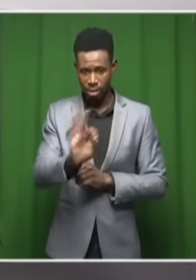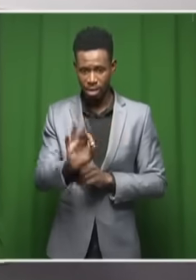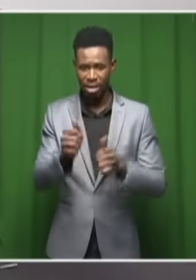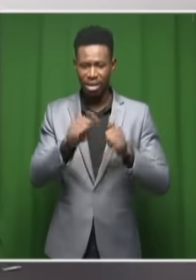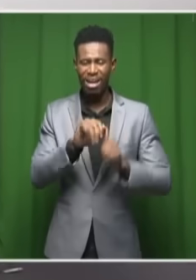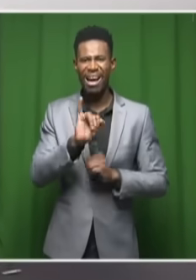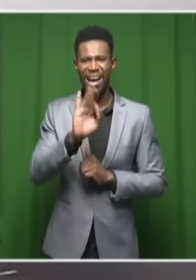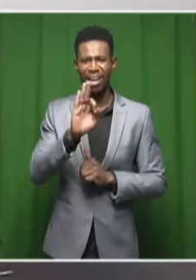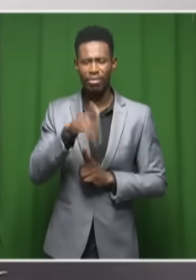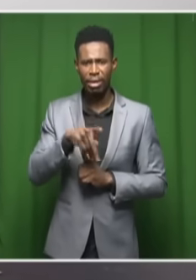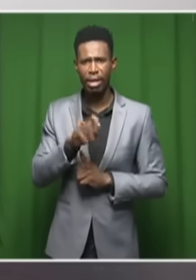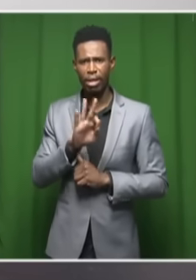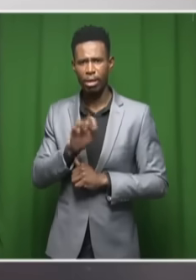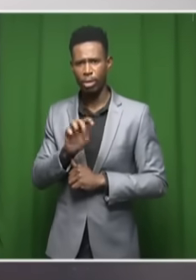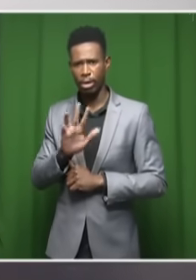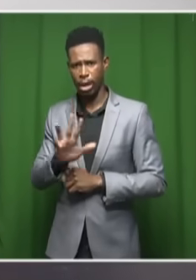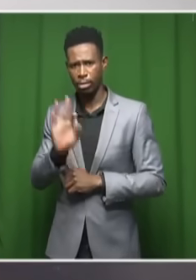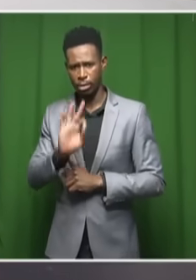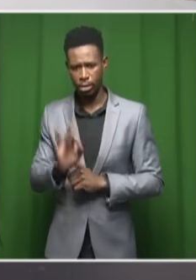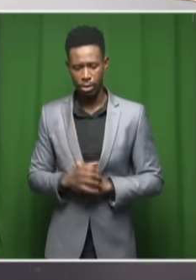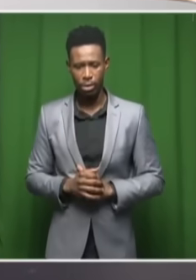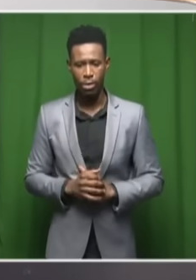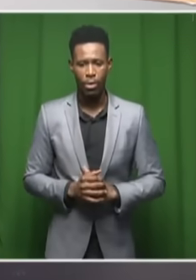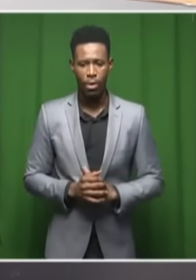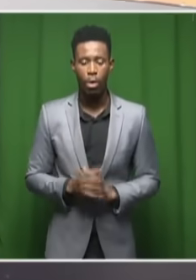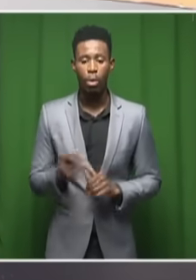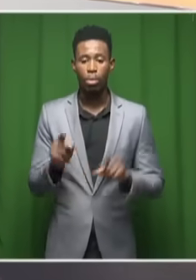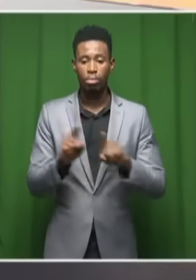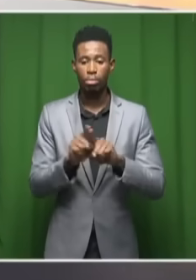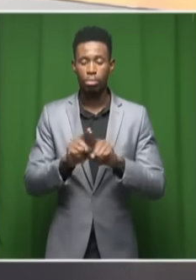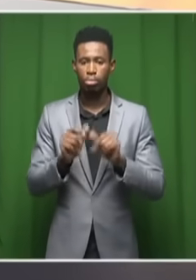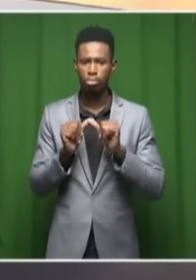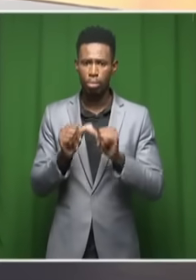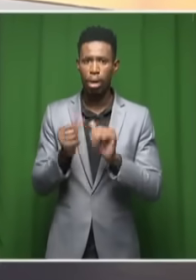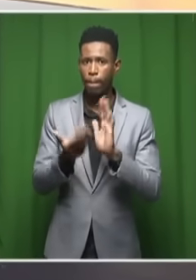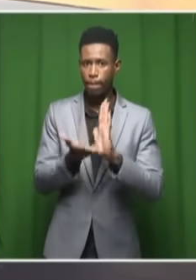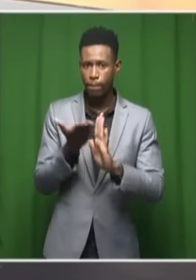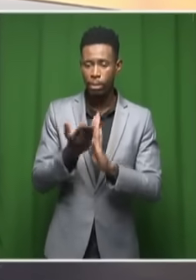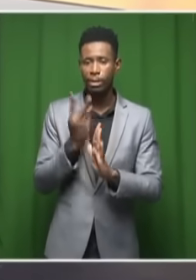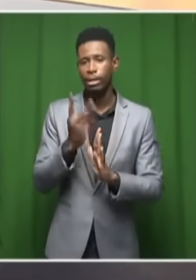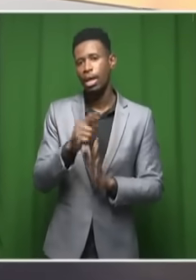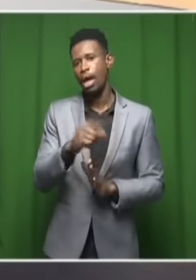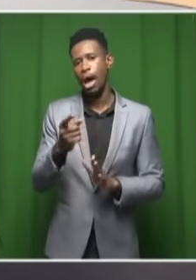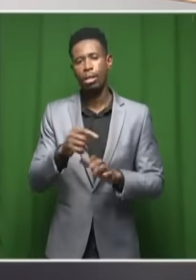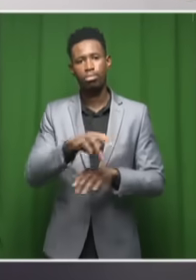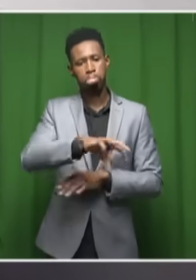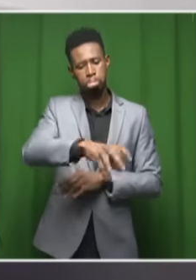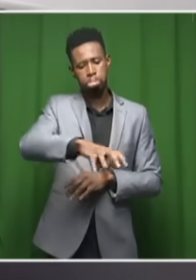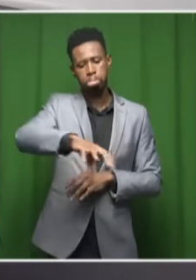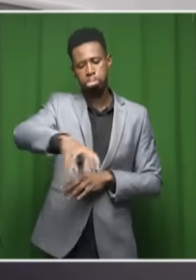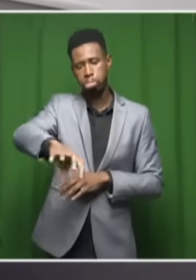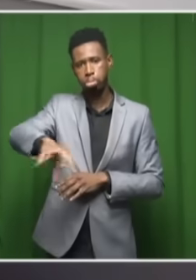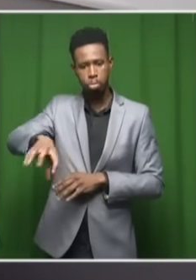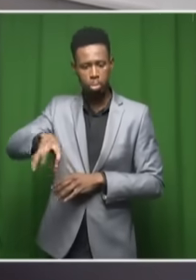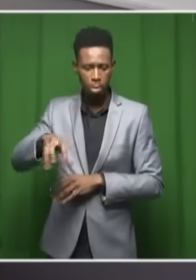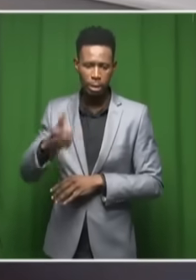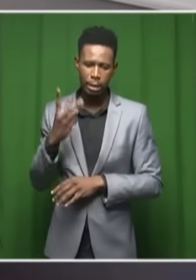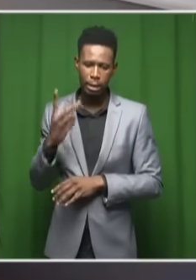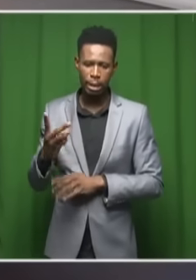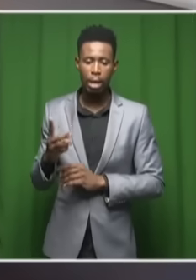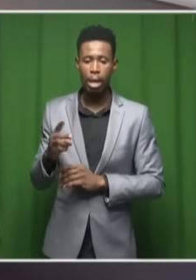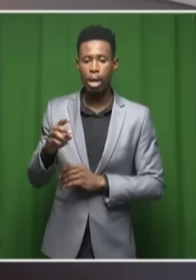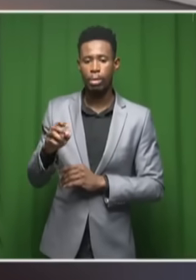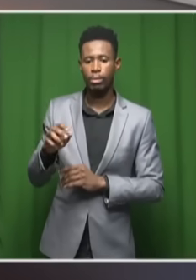3.9% there. As we continue with our coverage, we obviously taking a look at some of the other provinces that are coming through. The ANC is sitting